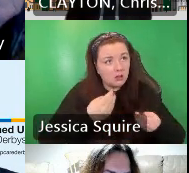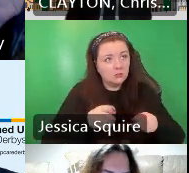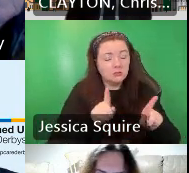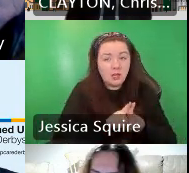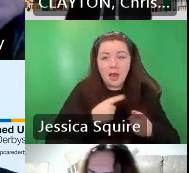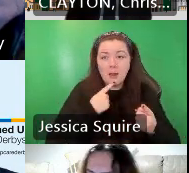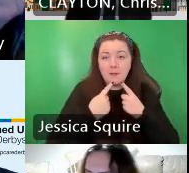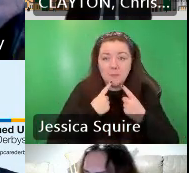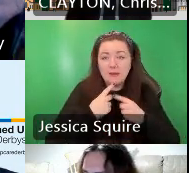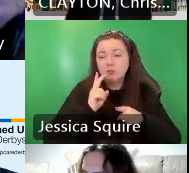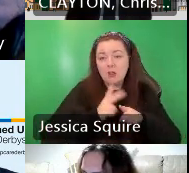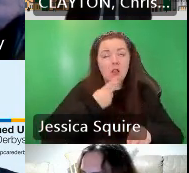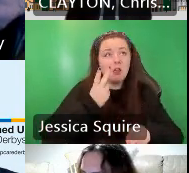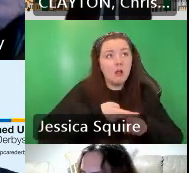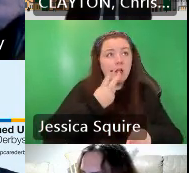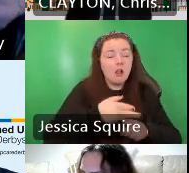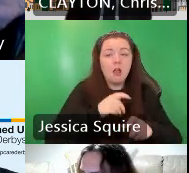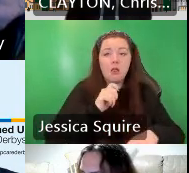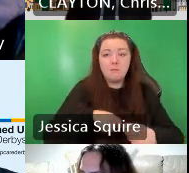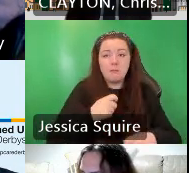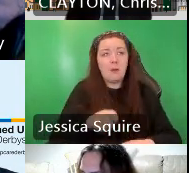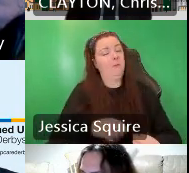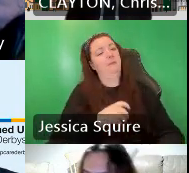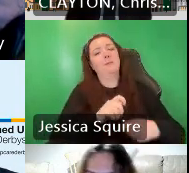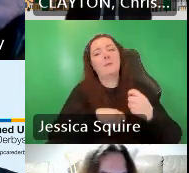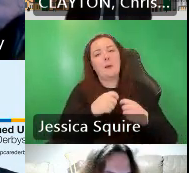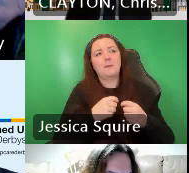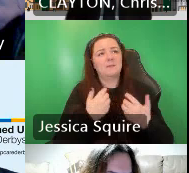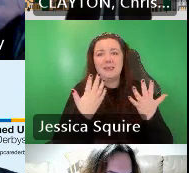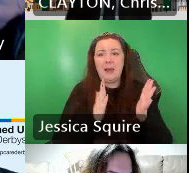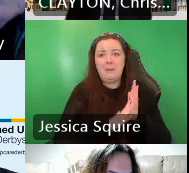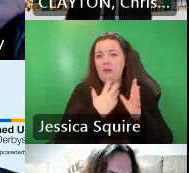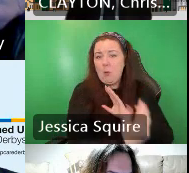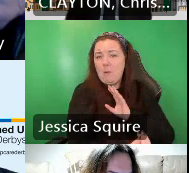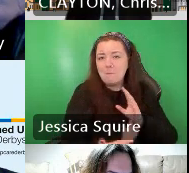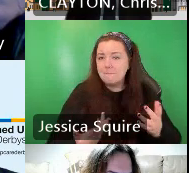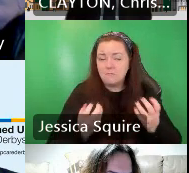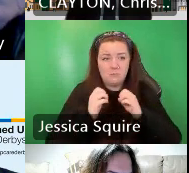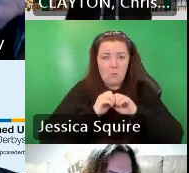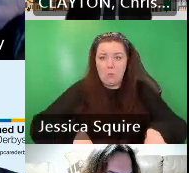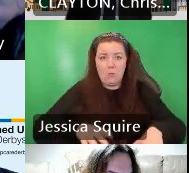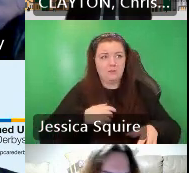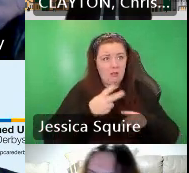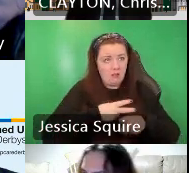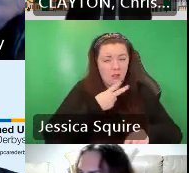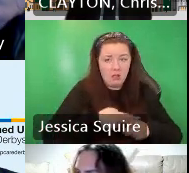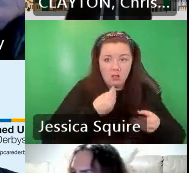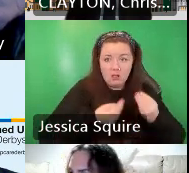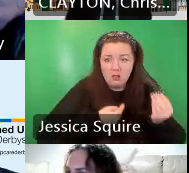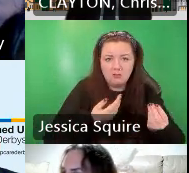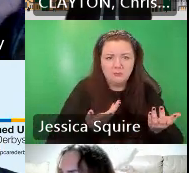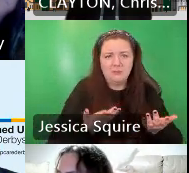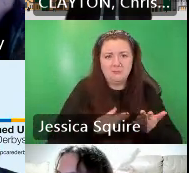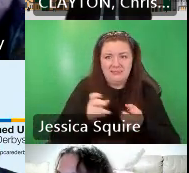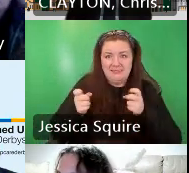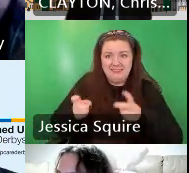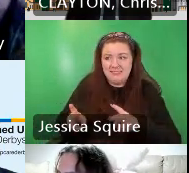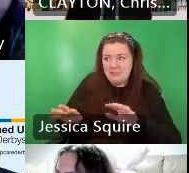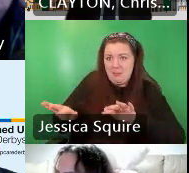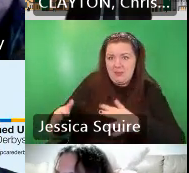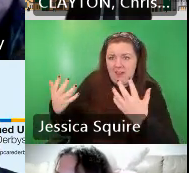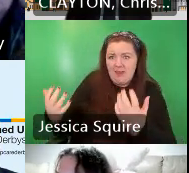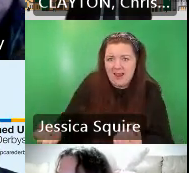appointment time? Why isn't it up to date, and why aren't they using the system to what it's supposed to be used? Yeah, and Christy, because this of the